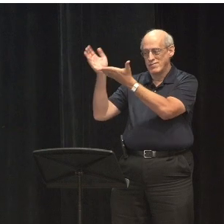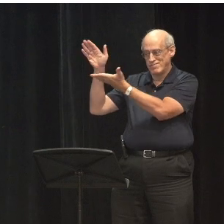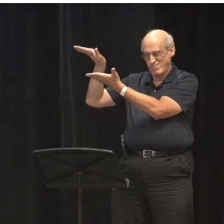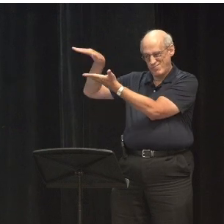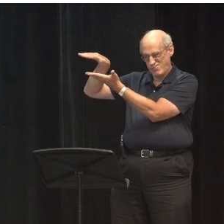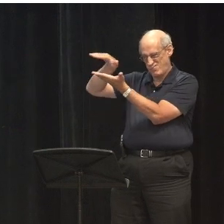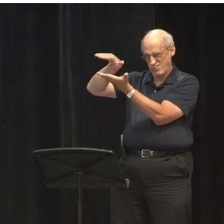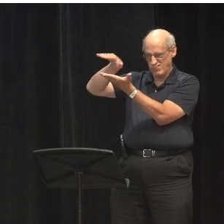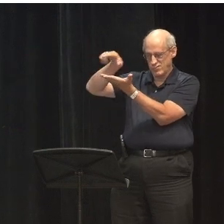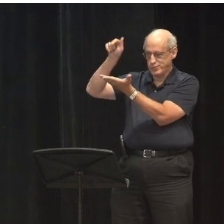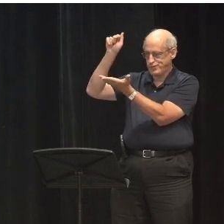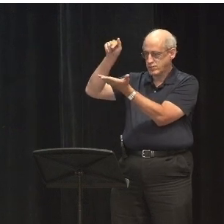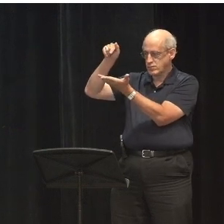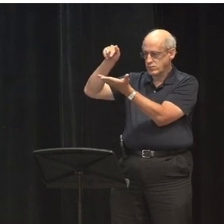the